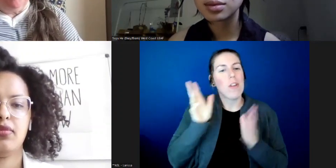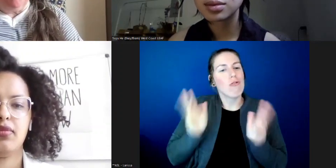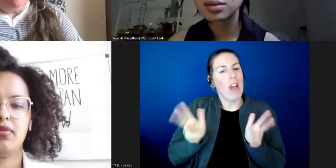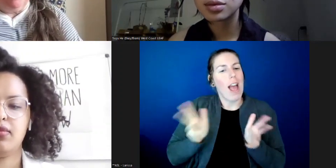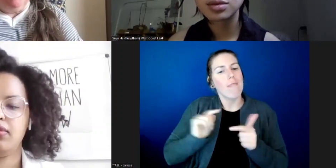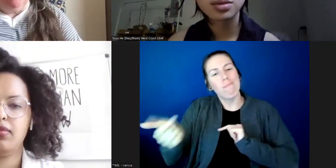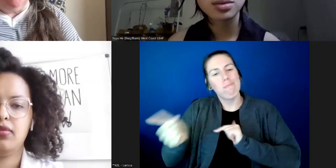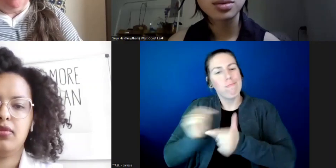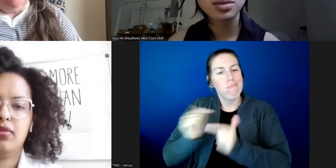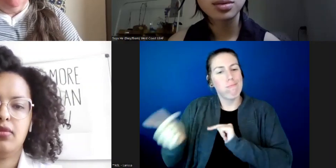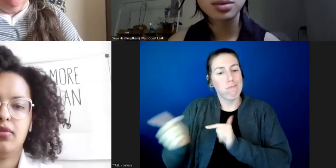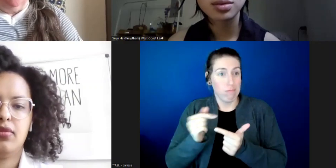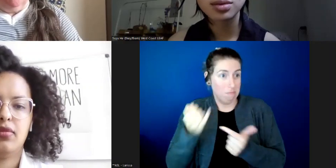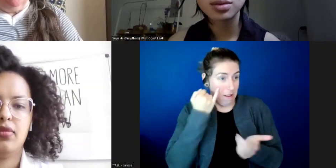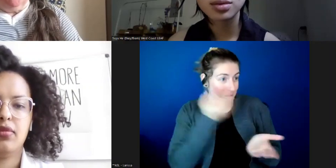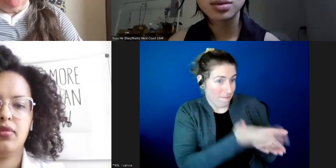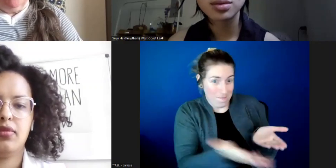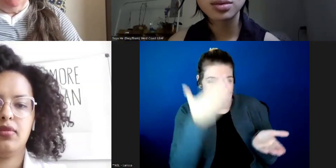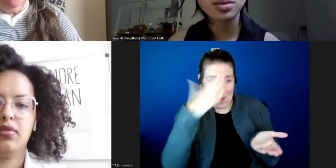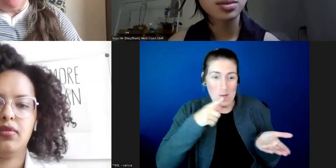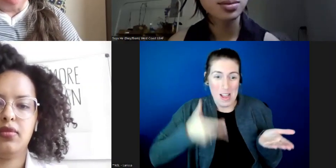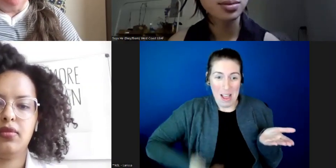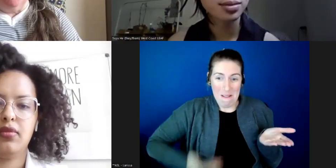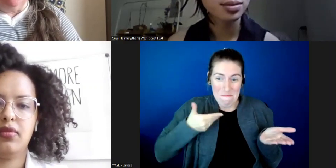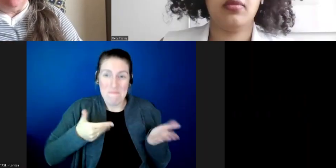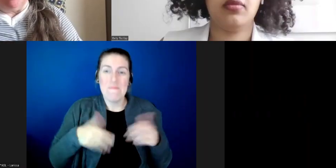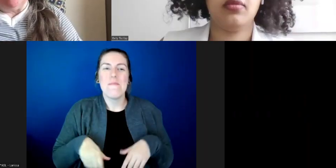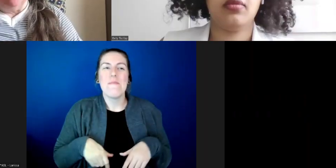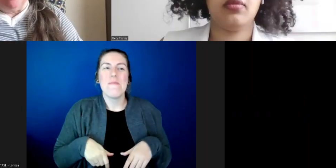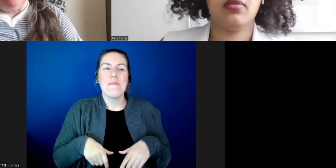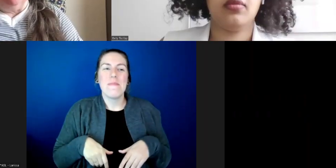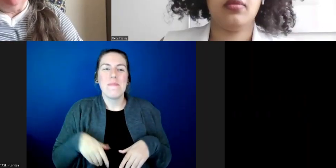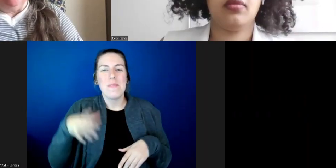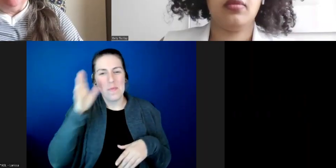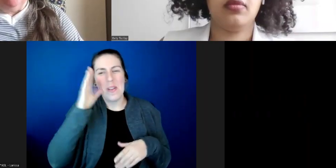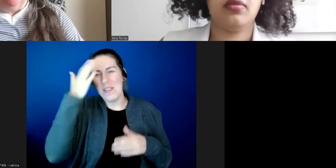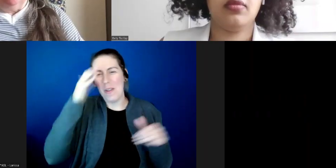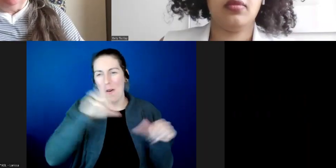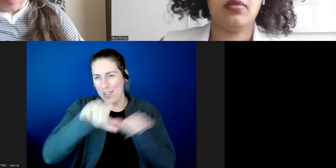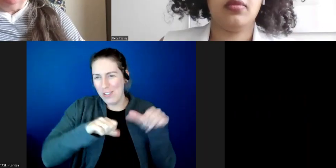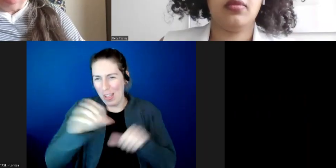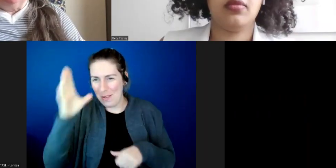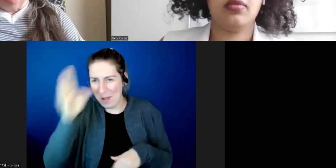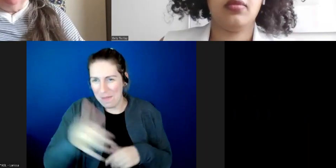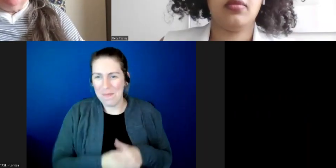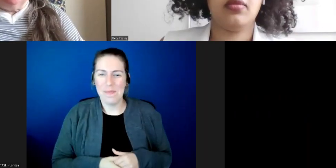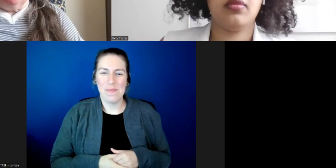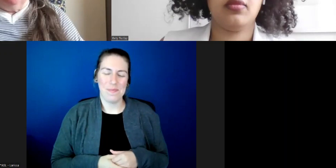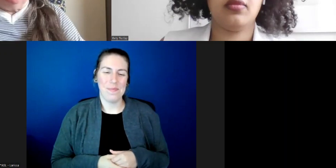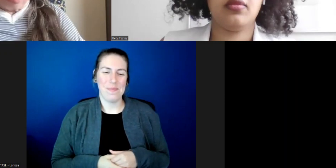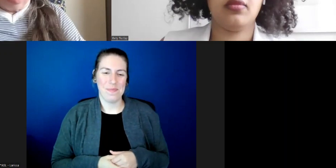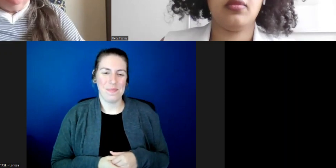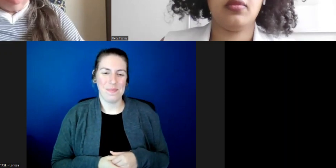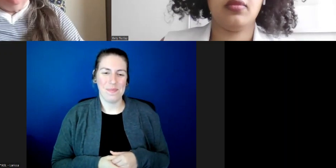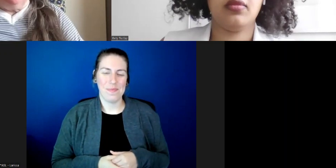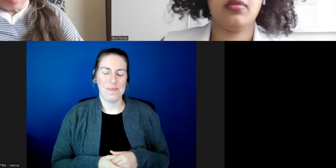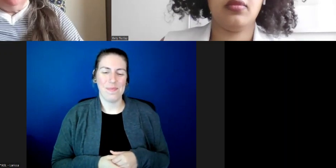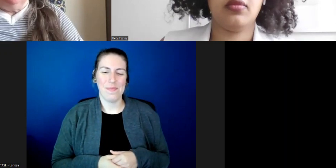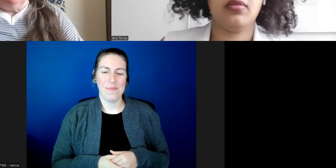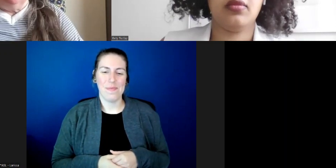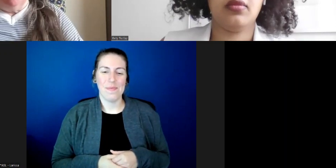those of you who don't already know me, we'll get to know each other a little better. So please note that